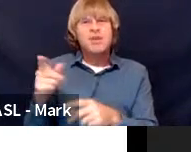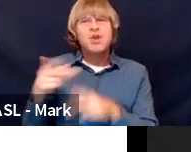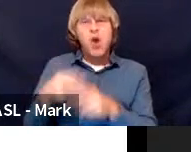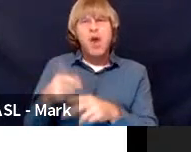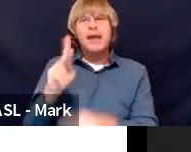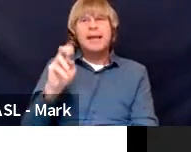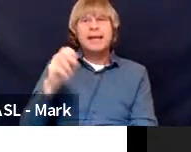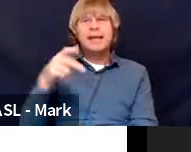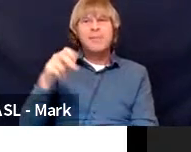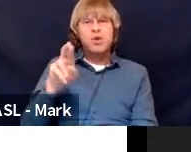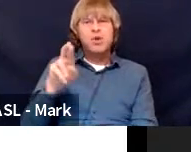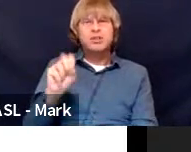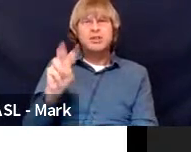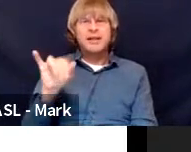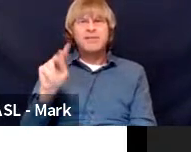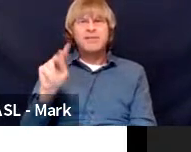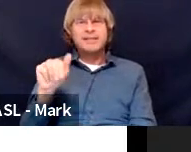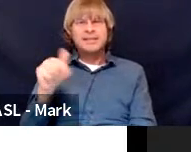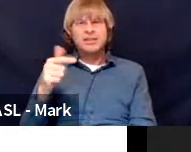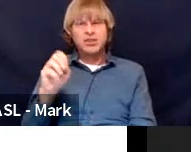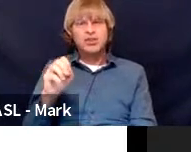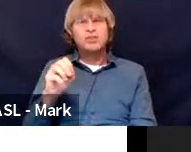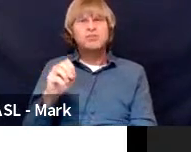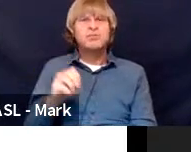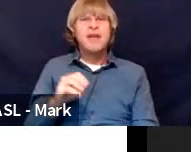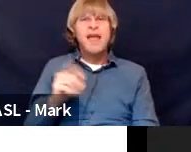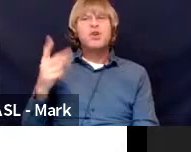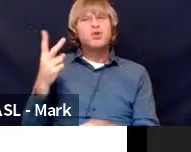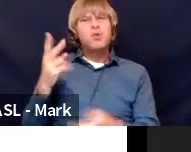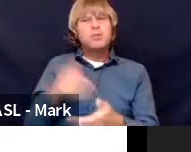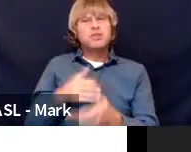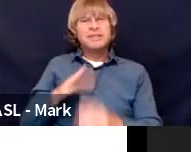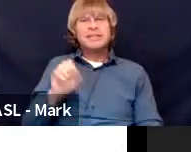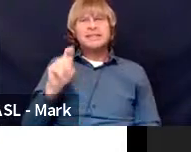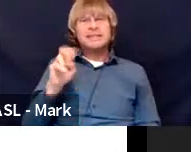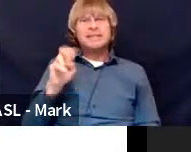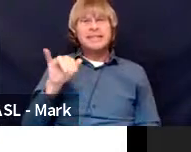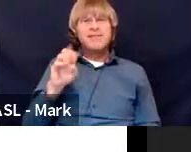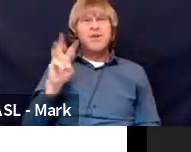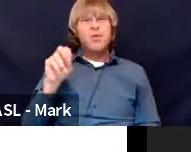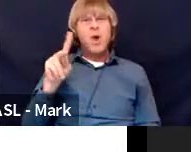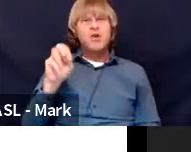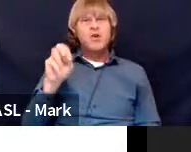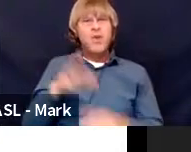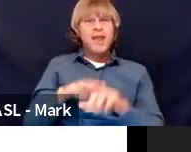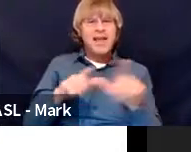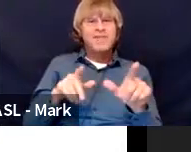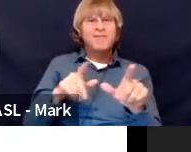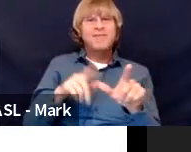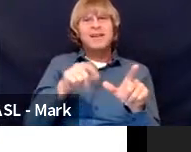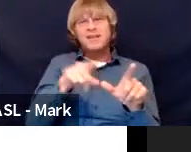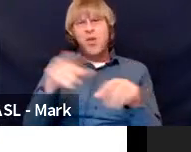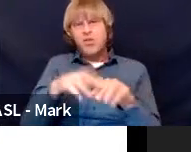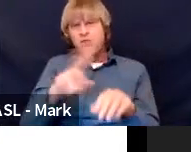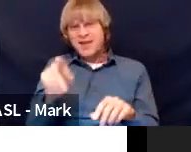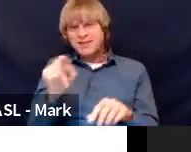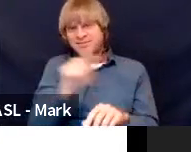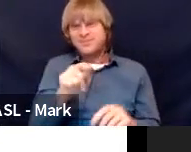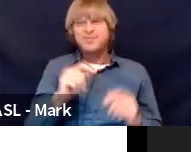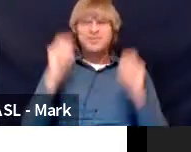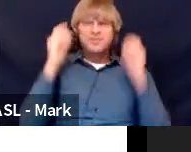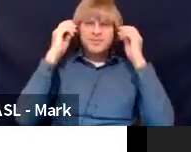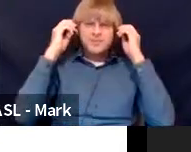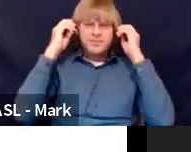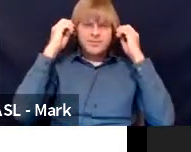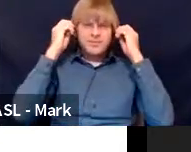Vintage. And they're inspired by two musicians, Stevie Wonder on the left and T-Boz on the right.